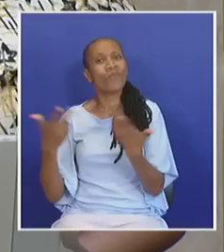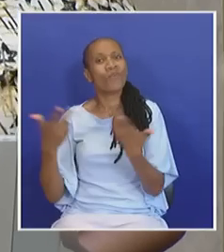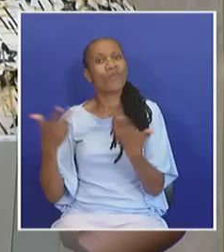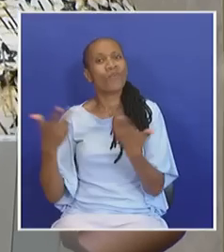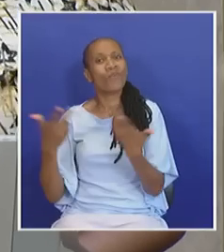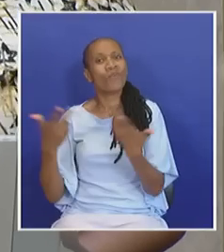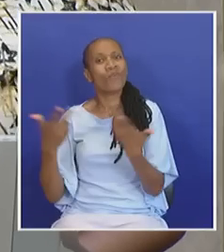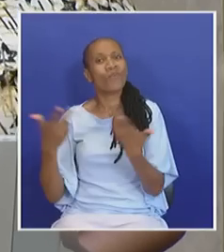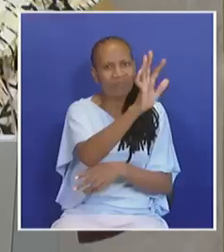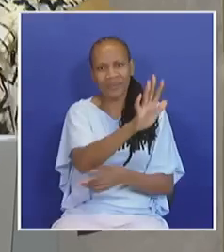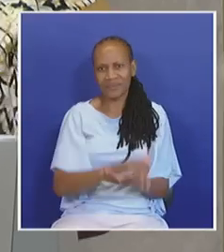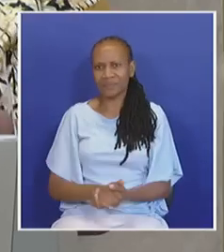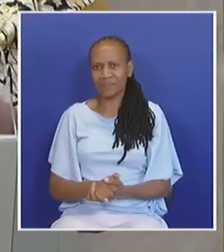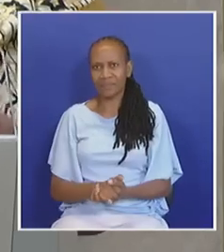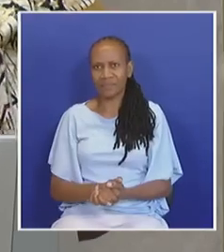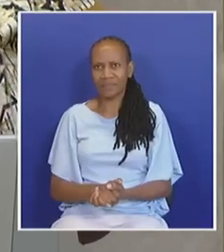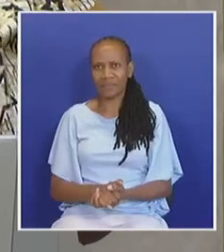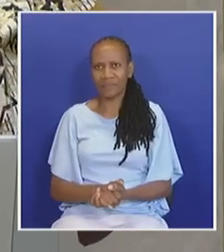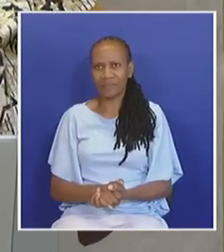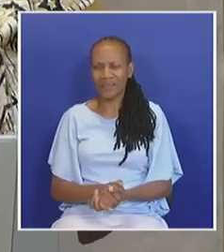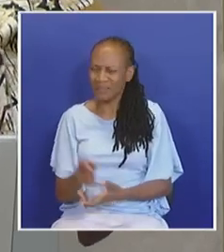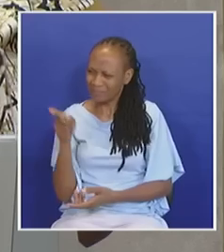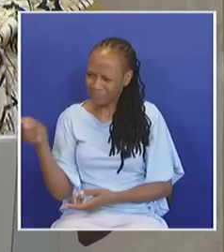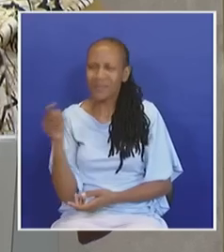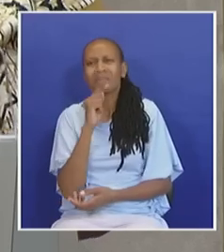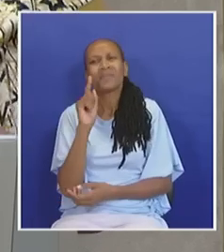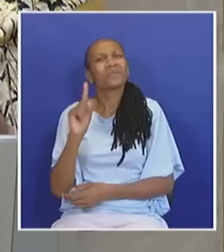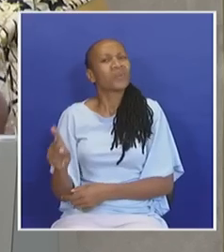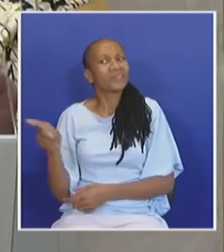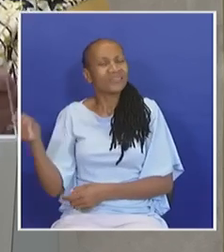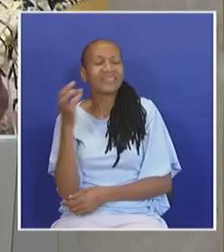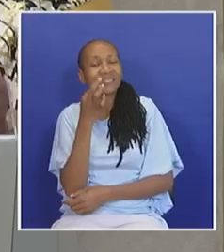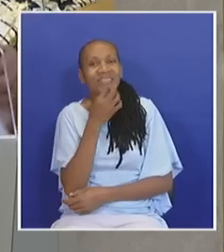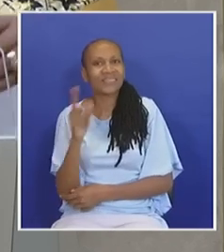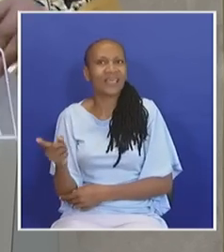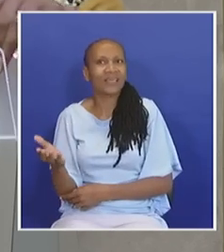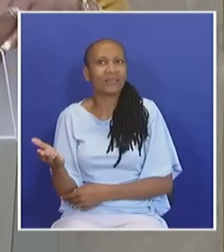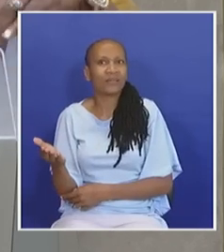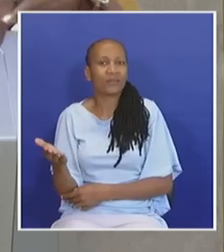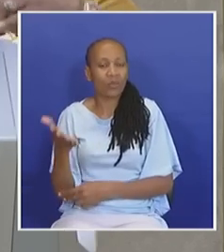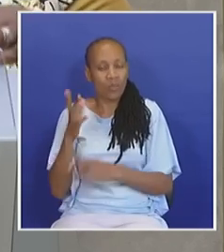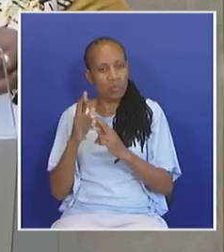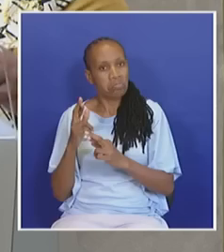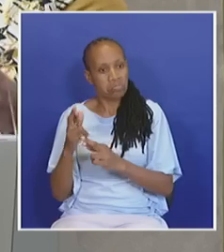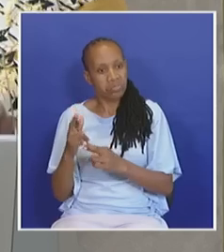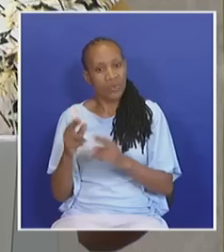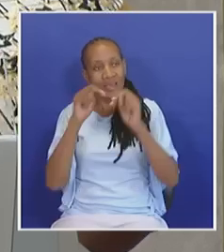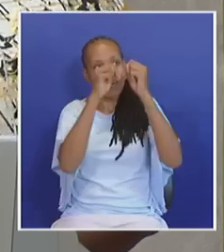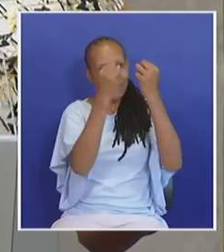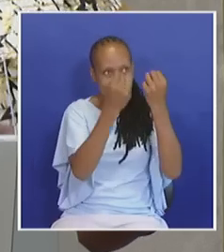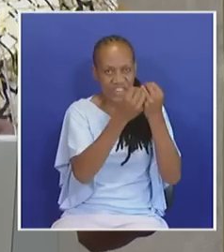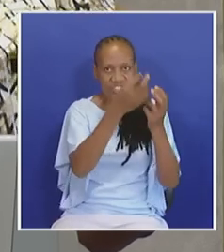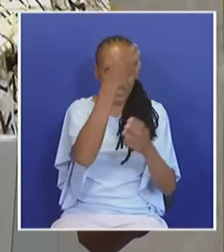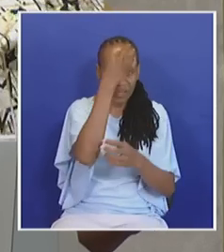government. What does he say? What does she mean if she is saying she wished that the national government could be working